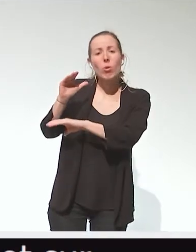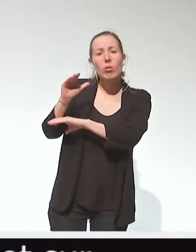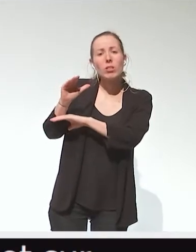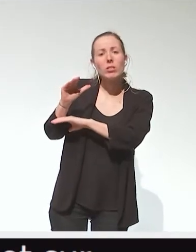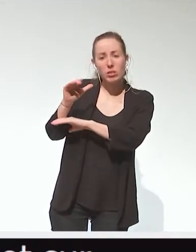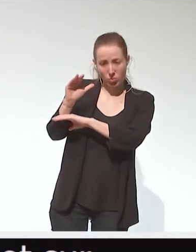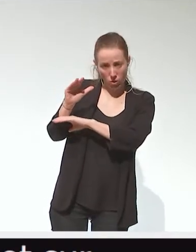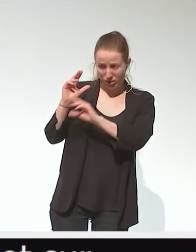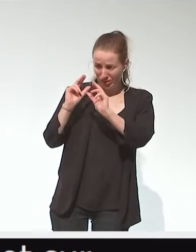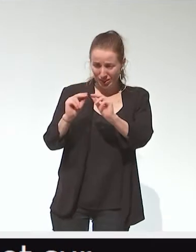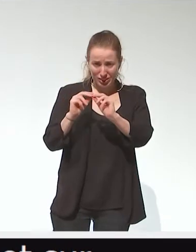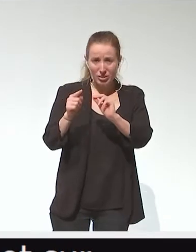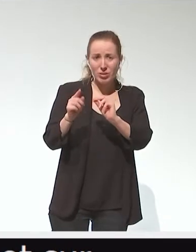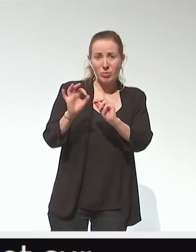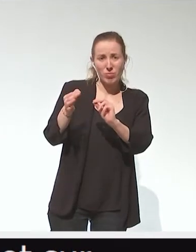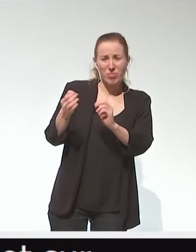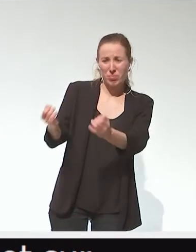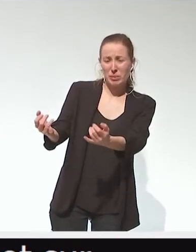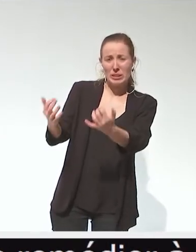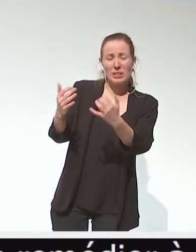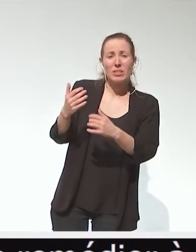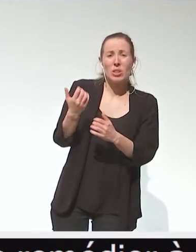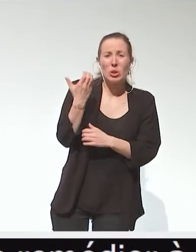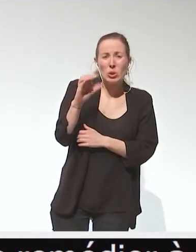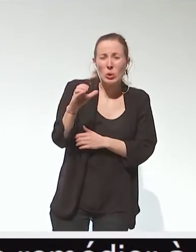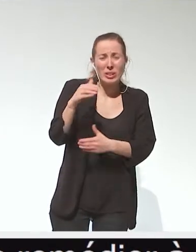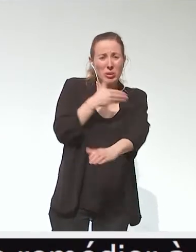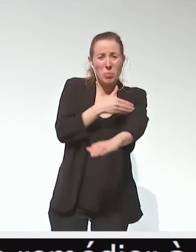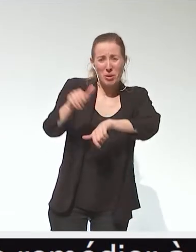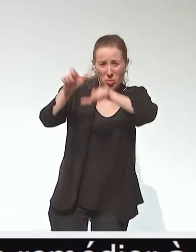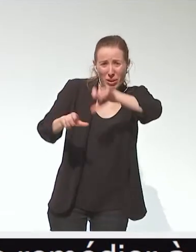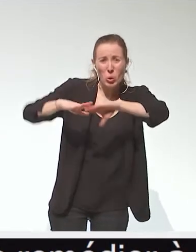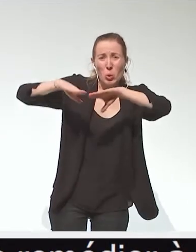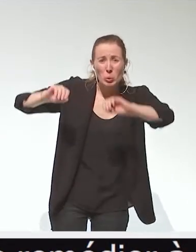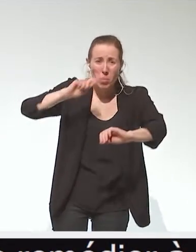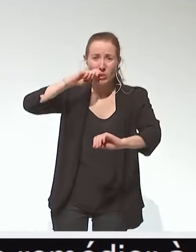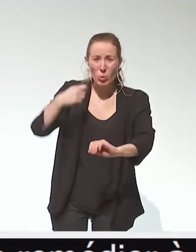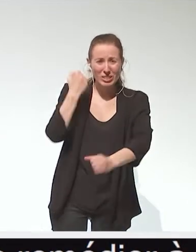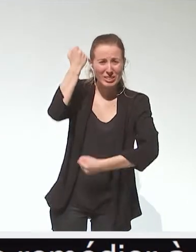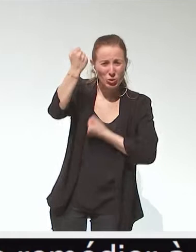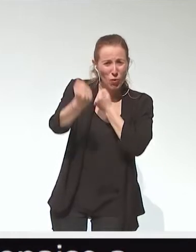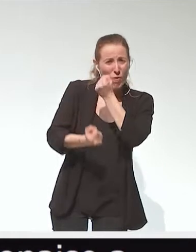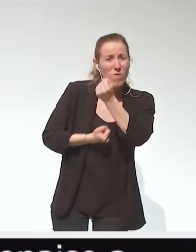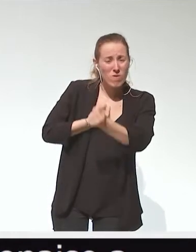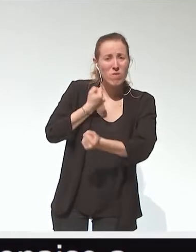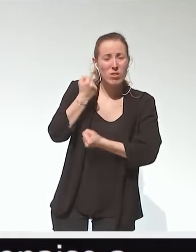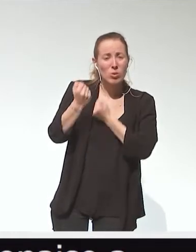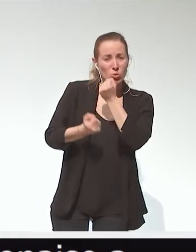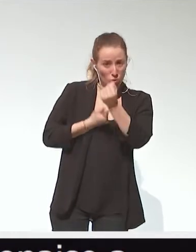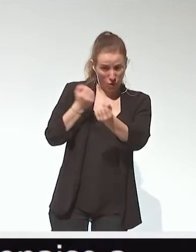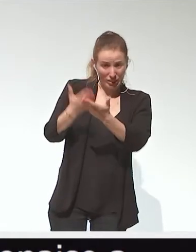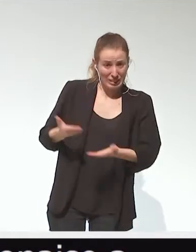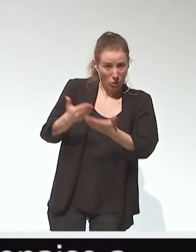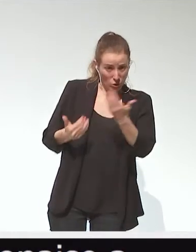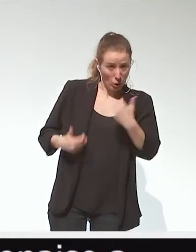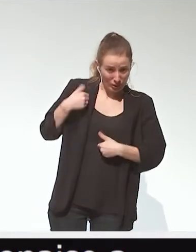disabilities exiting the horrendous situation in the Ukraine. I think about the people who aren't exiting with